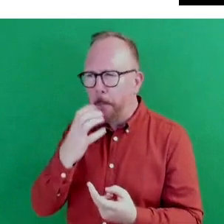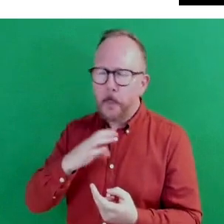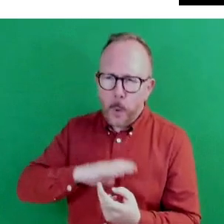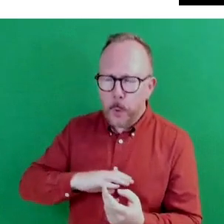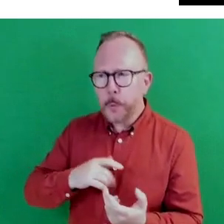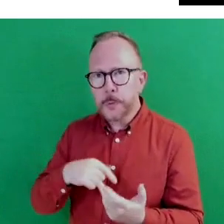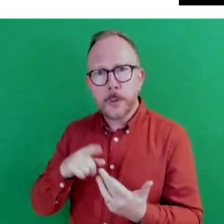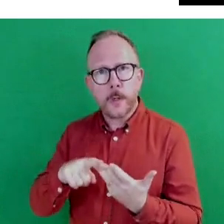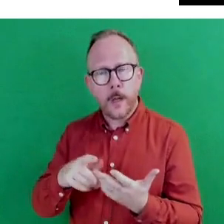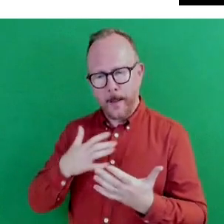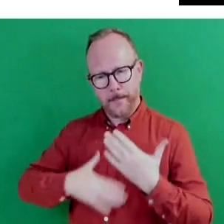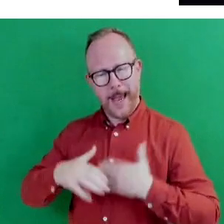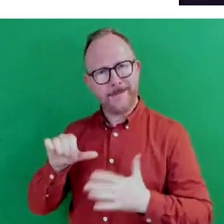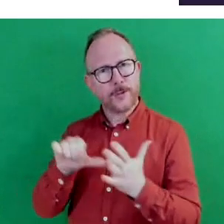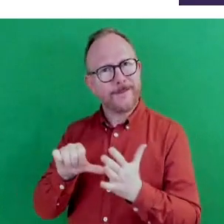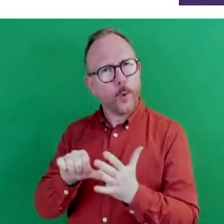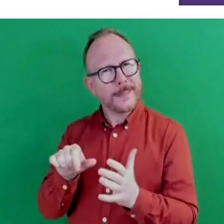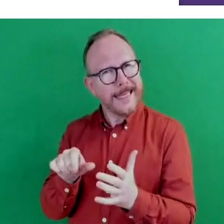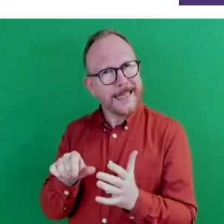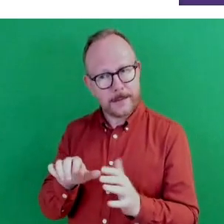difficulties, especially for those primary school age children.